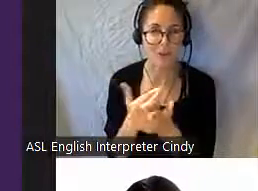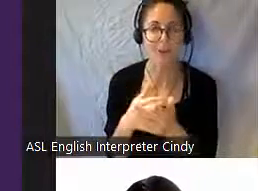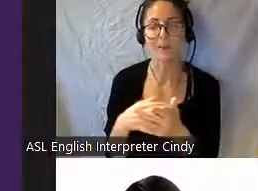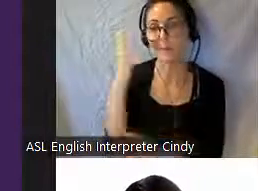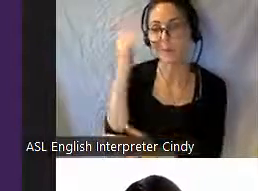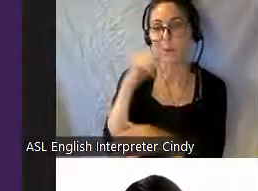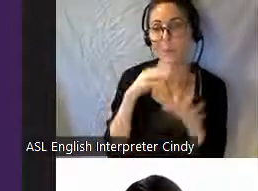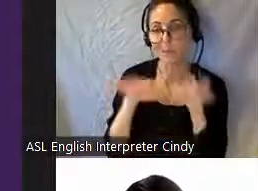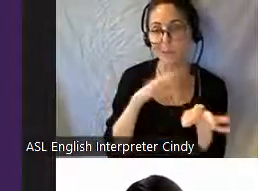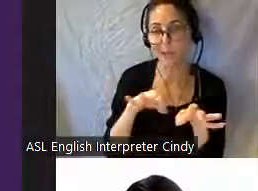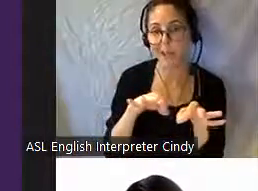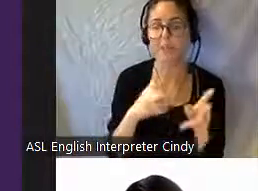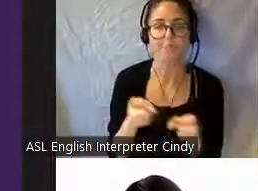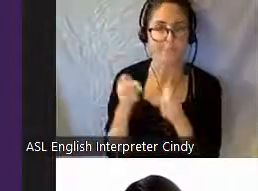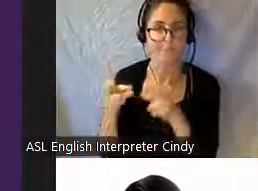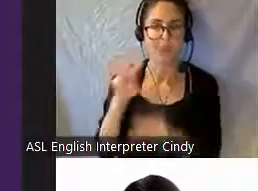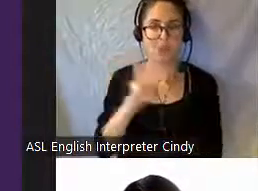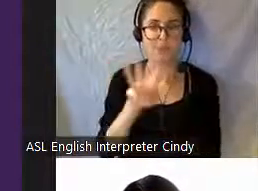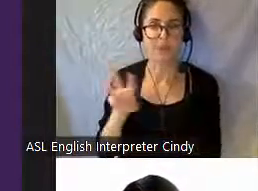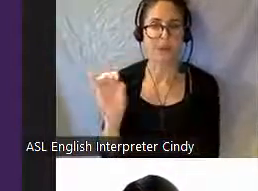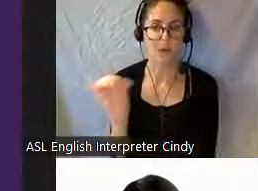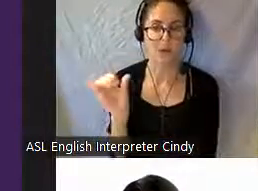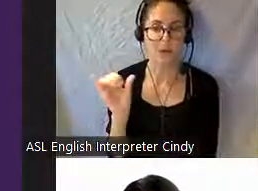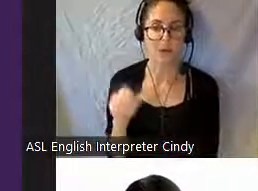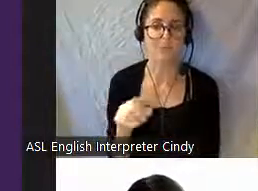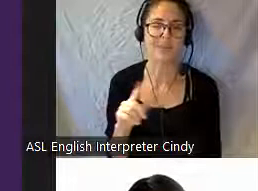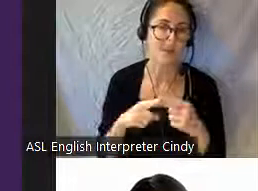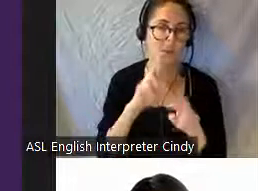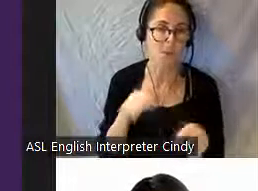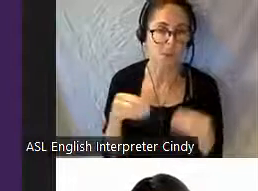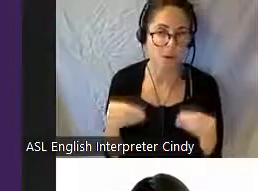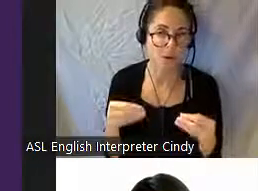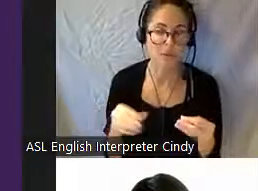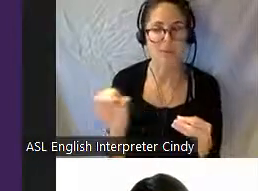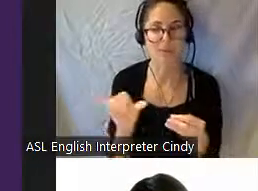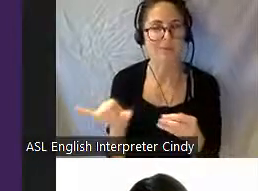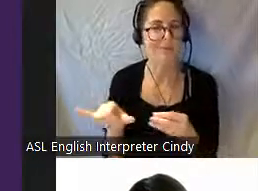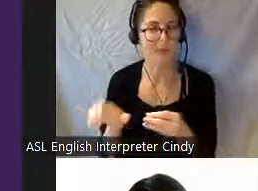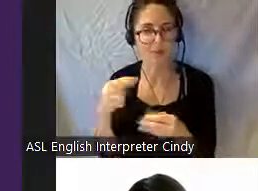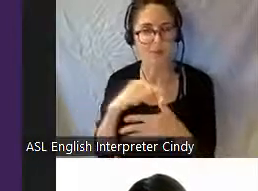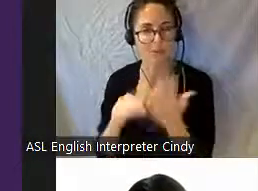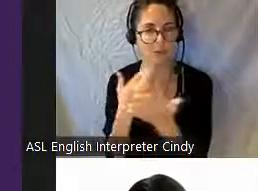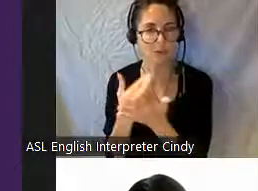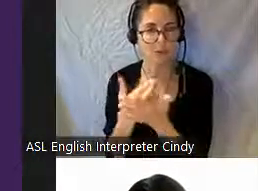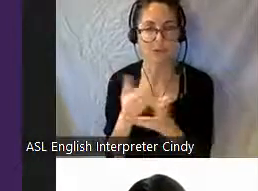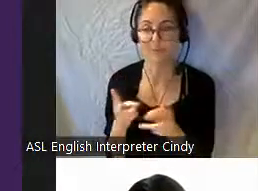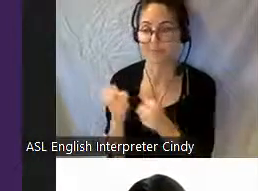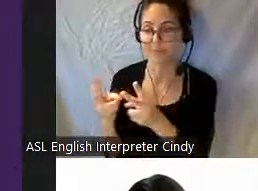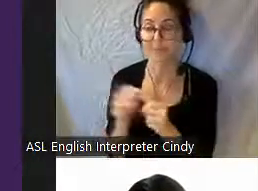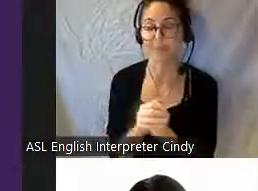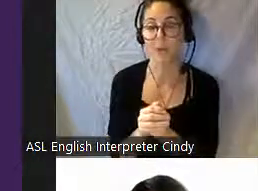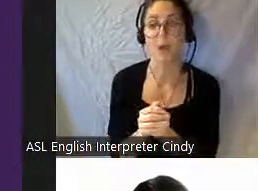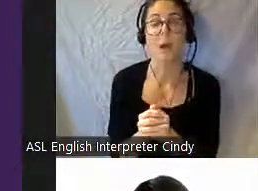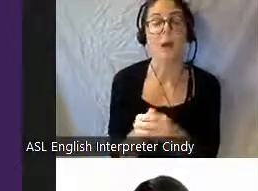with us today about the report and other resources. And at the end of the session,